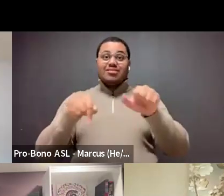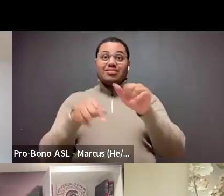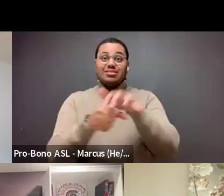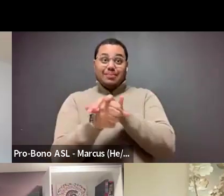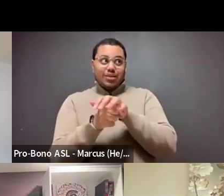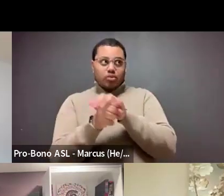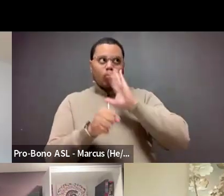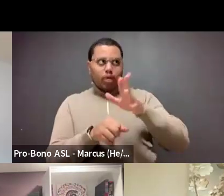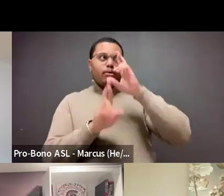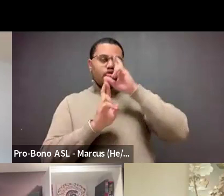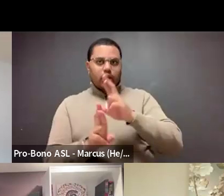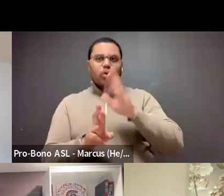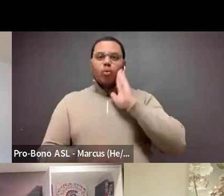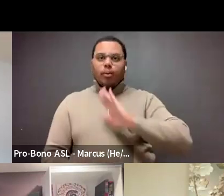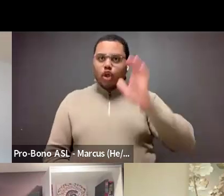respected, where you will be heard.